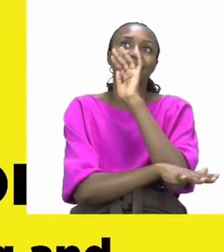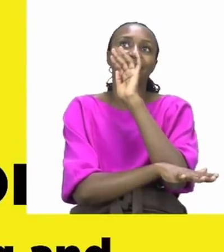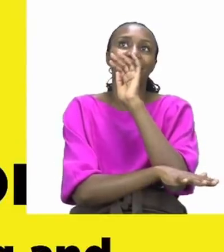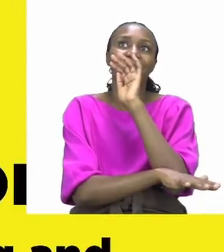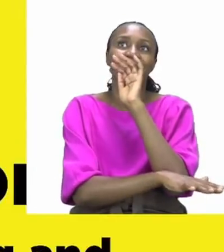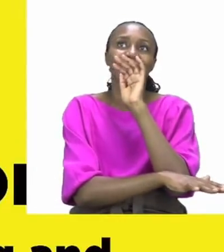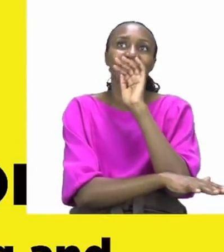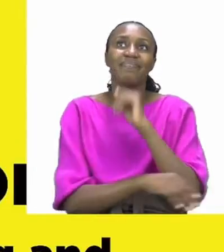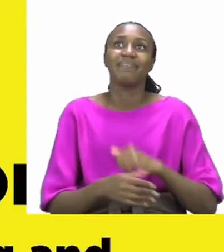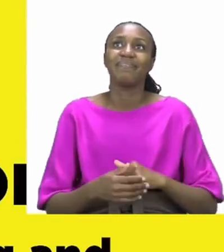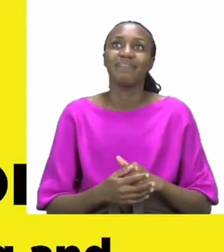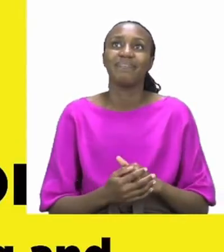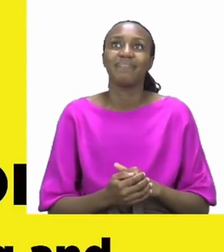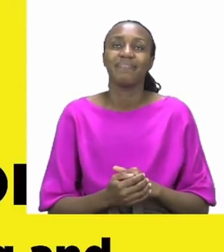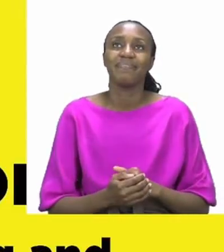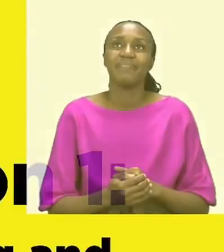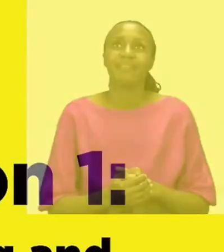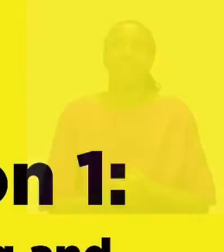and vegetables.